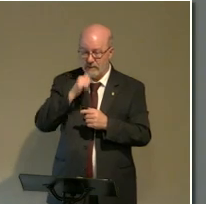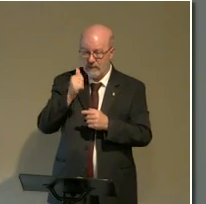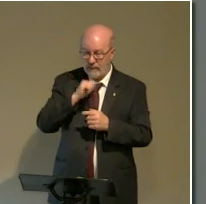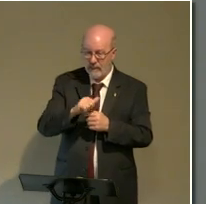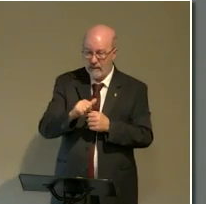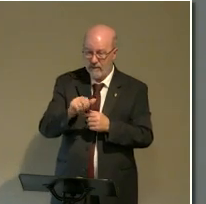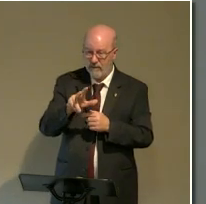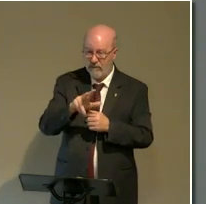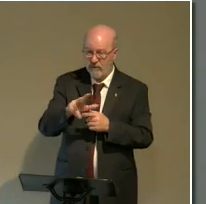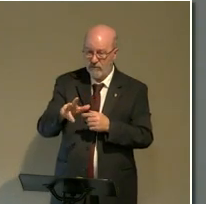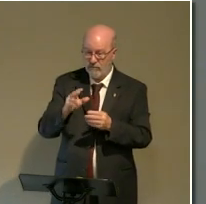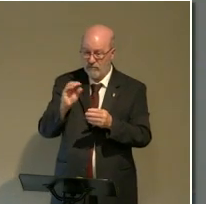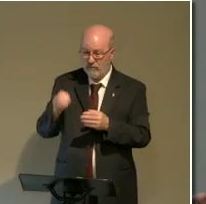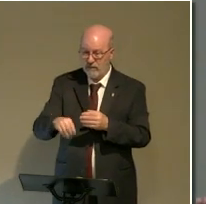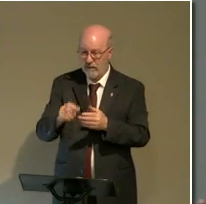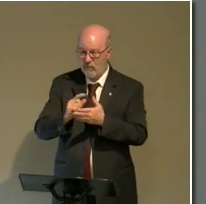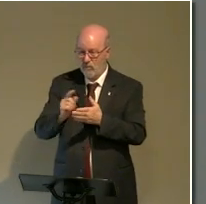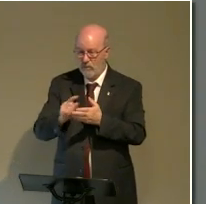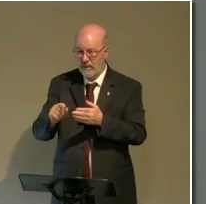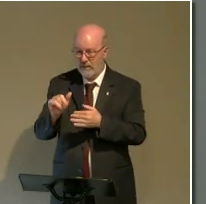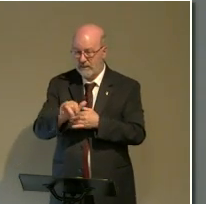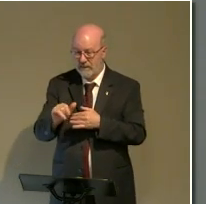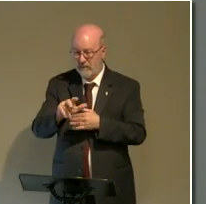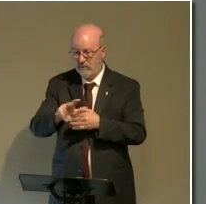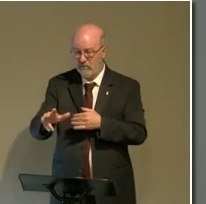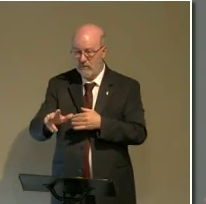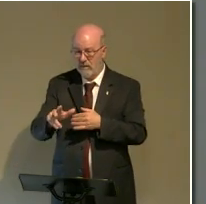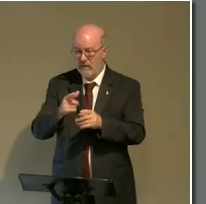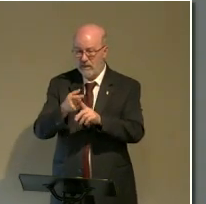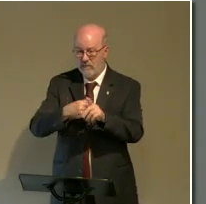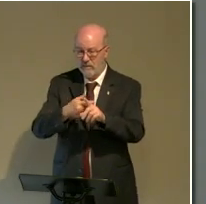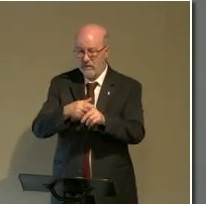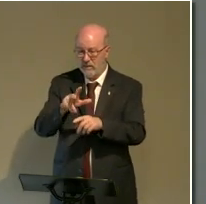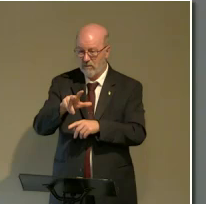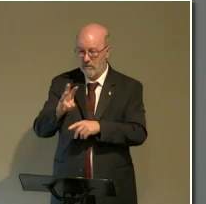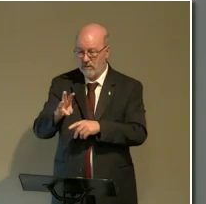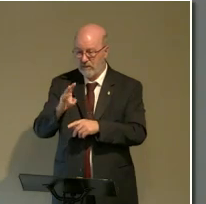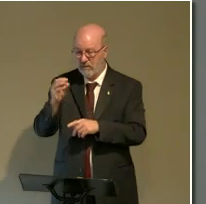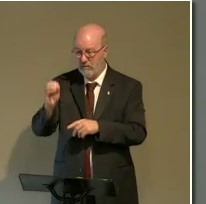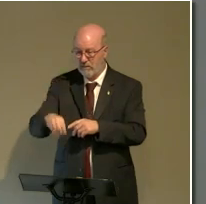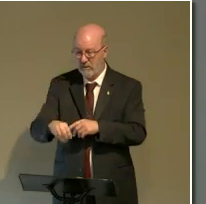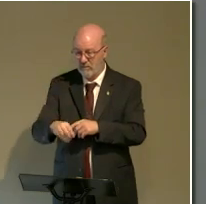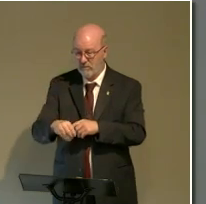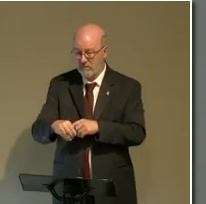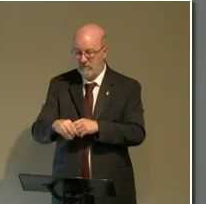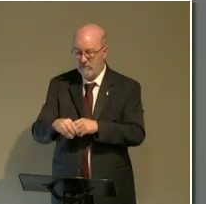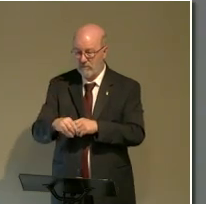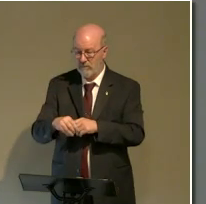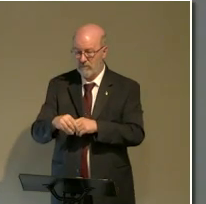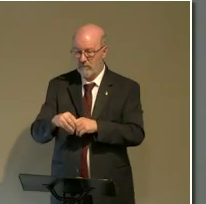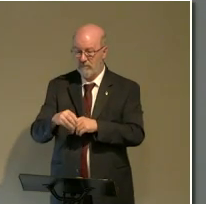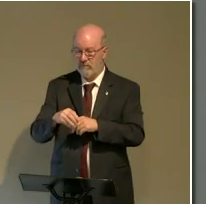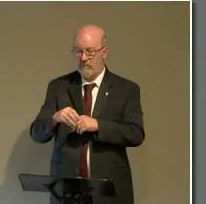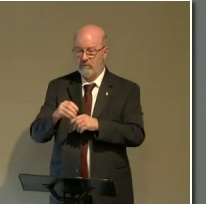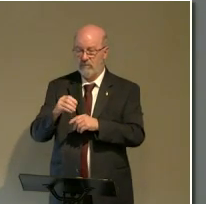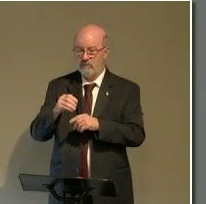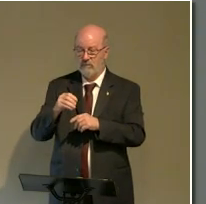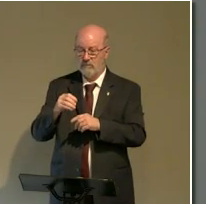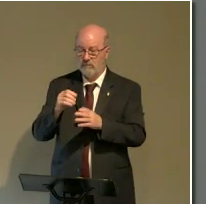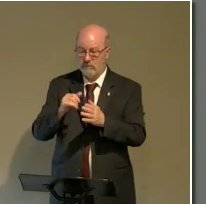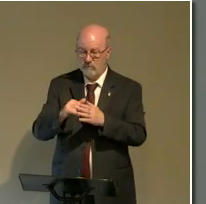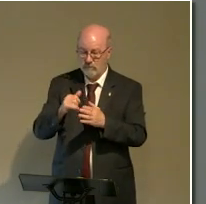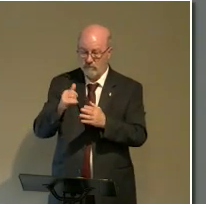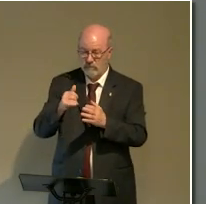daily basis, 33%. Weekly, same, 33%. And monthly, 36% of people in that age bracket